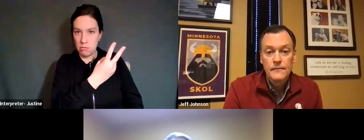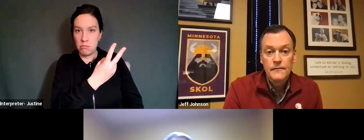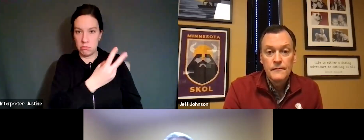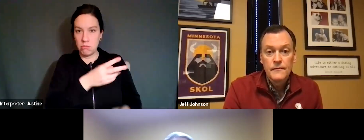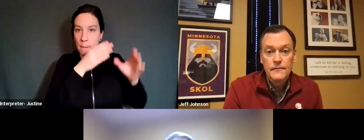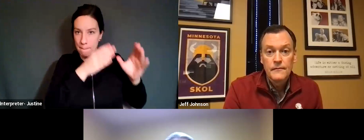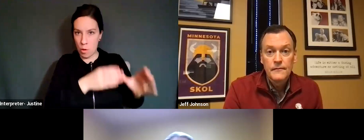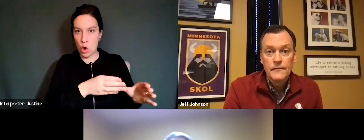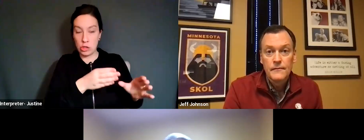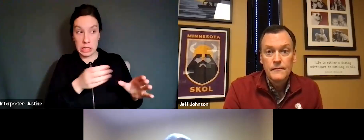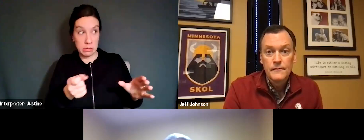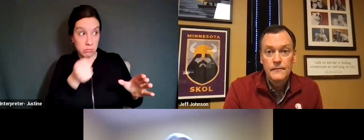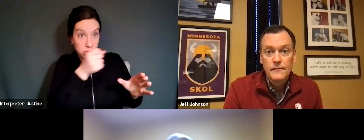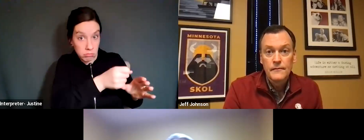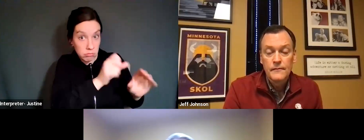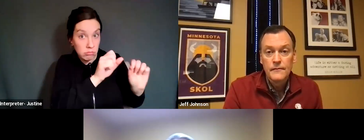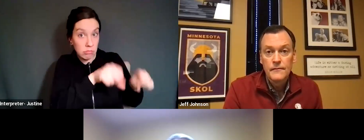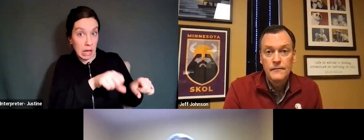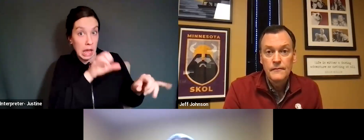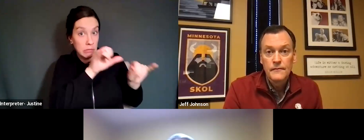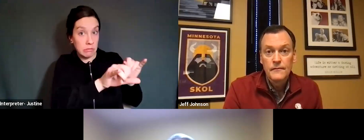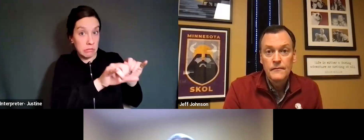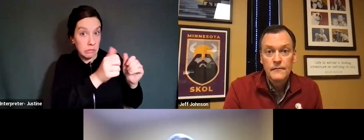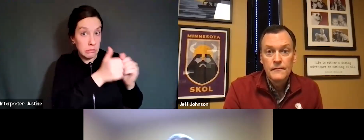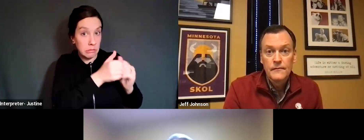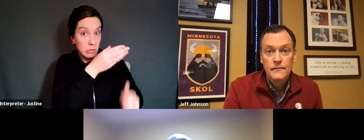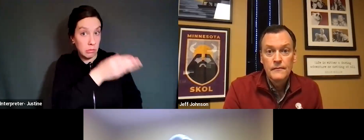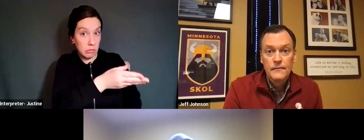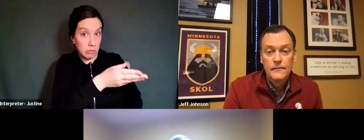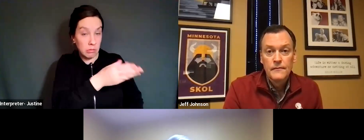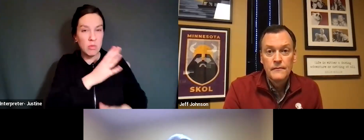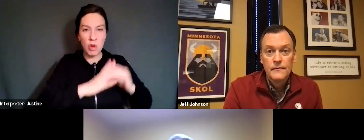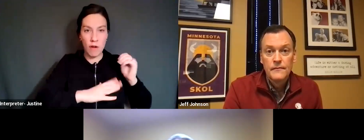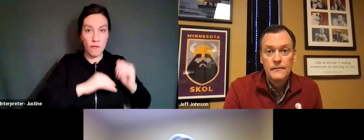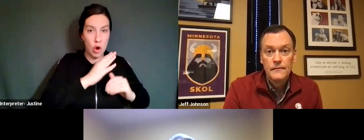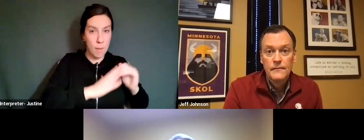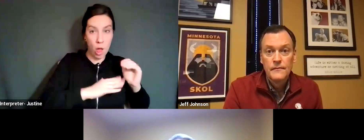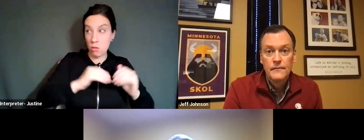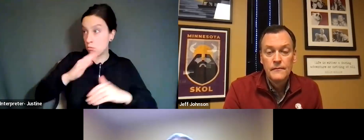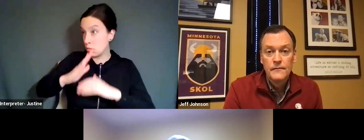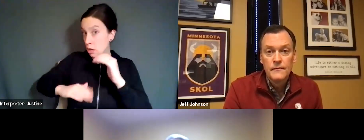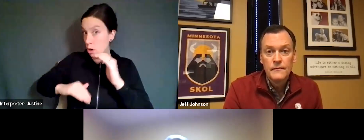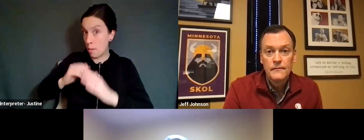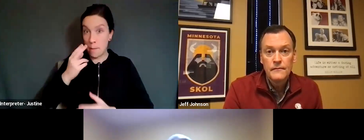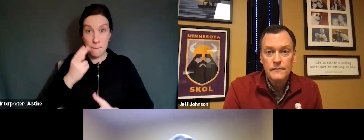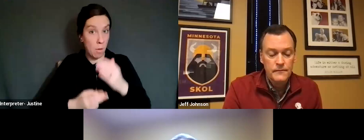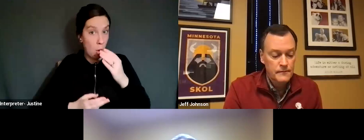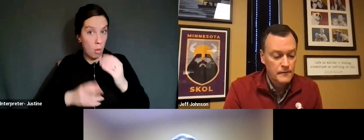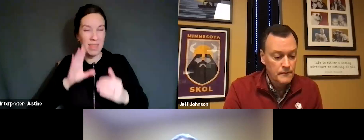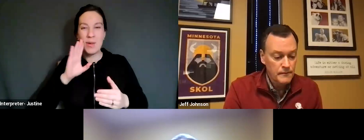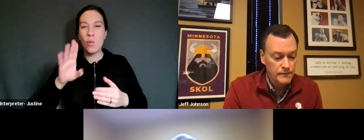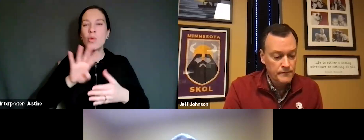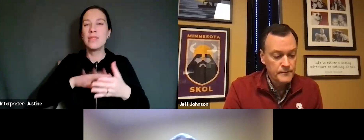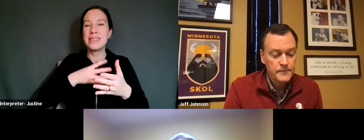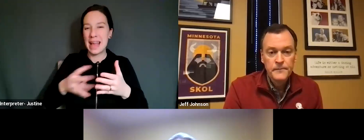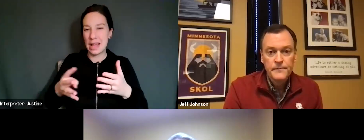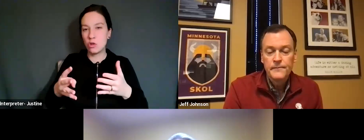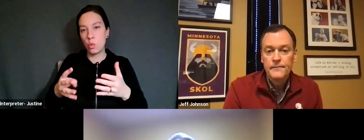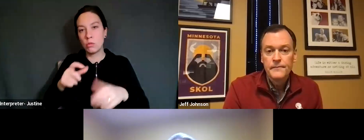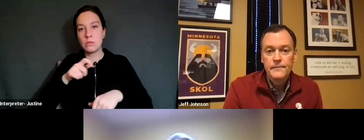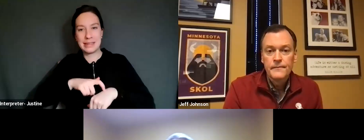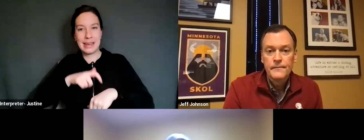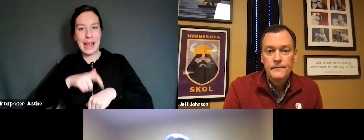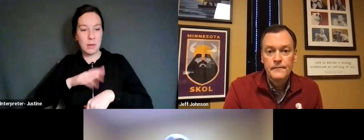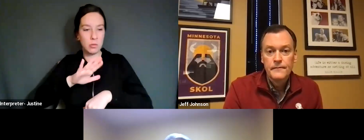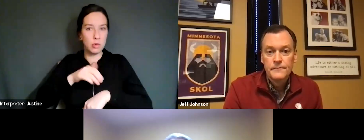dog's comfort in that secondary handler's home, there will be schedules set up. So the dog maybe once a month will spend a